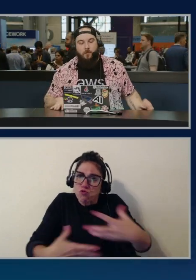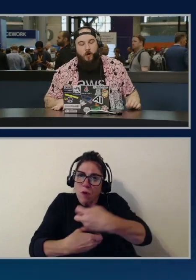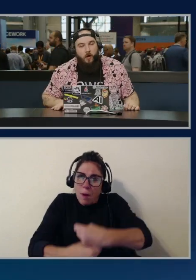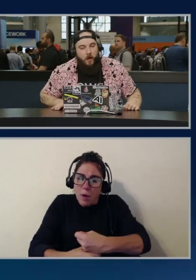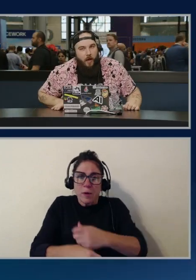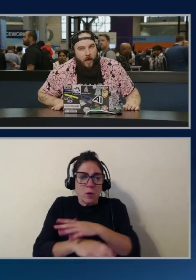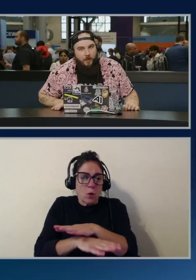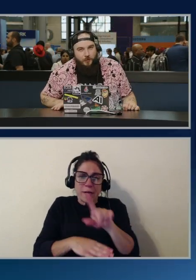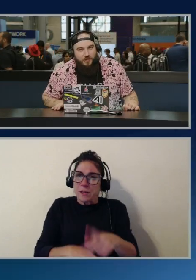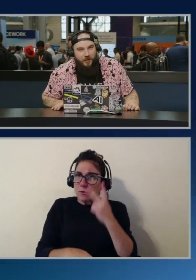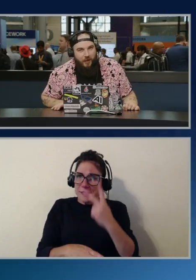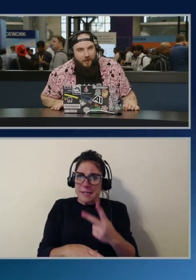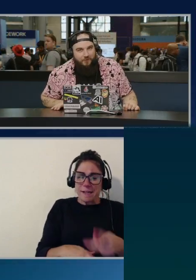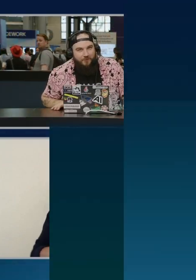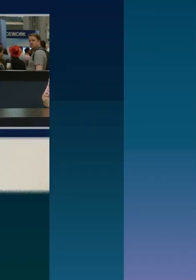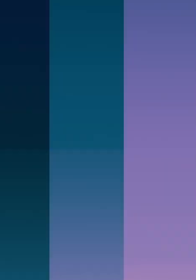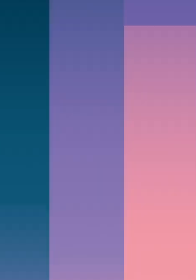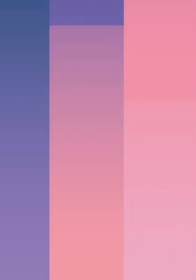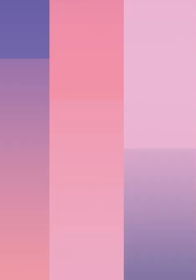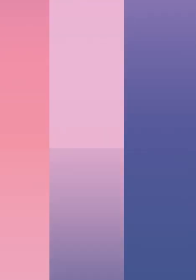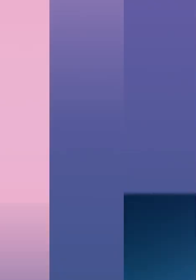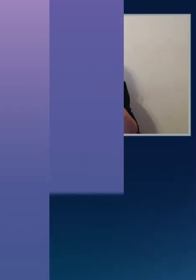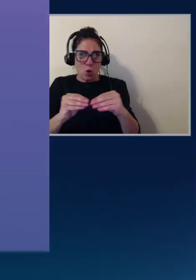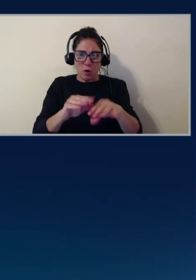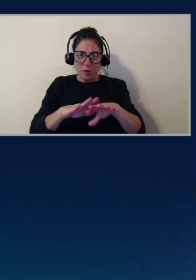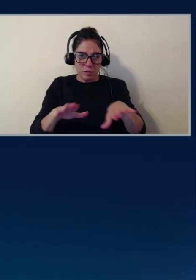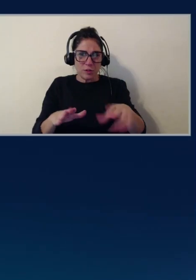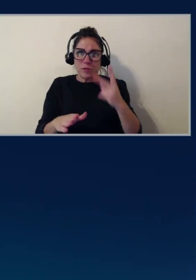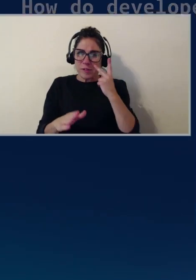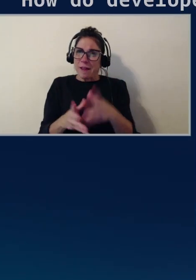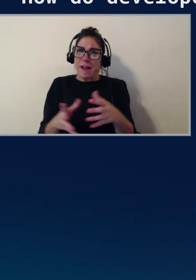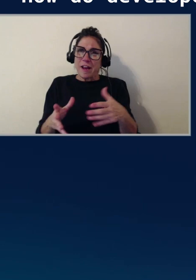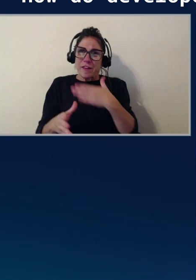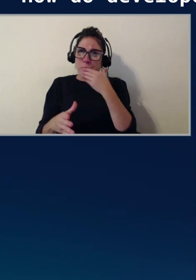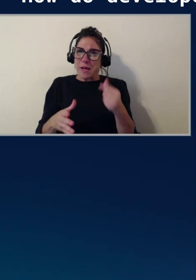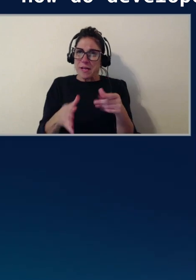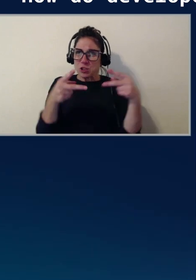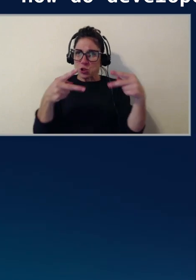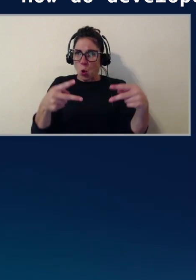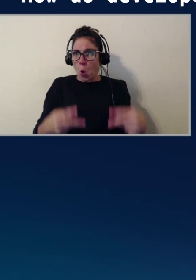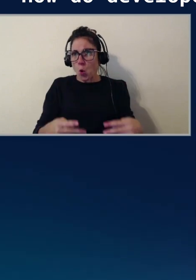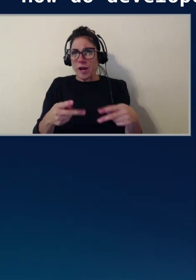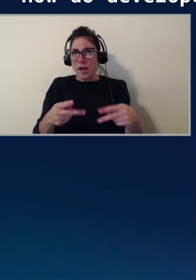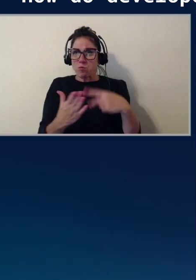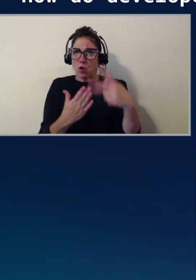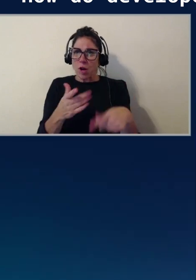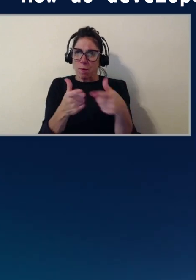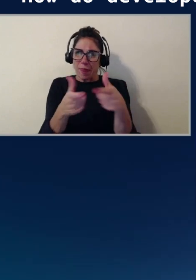the screen anymore. you've seen a lot of best code out there, right? The best programming language objectively.